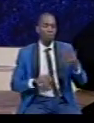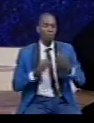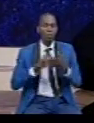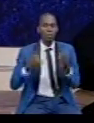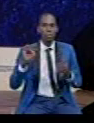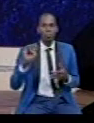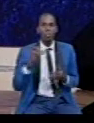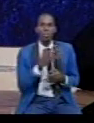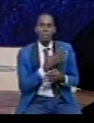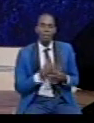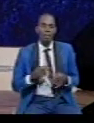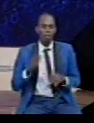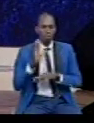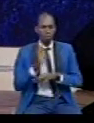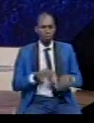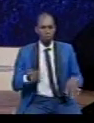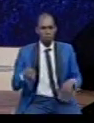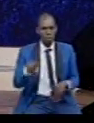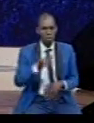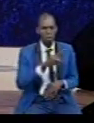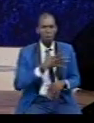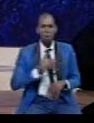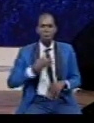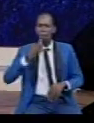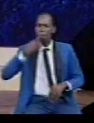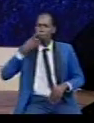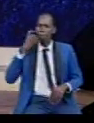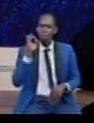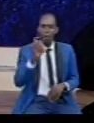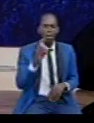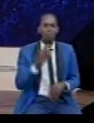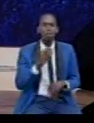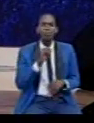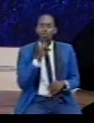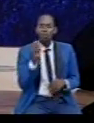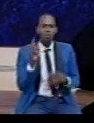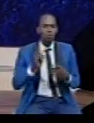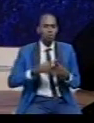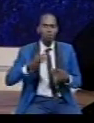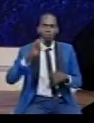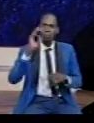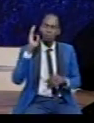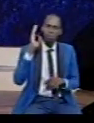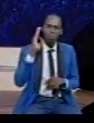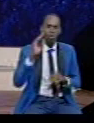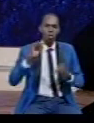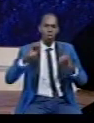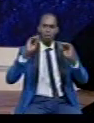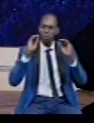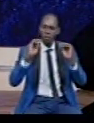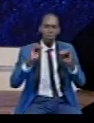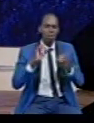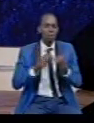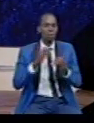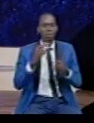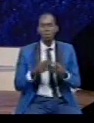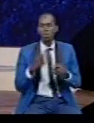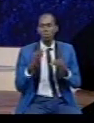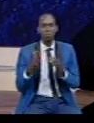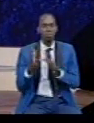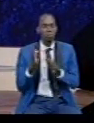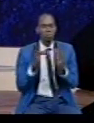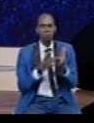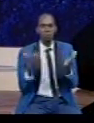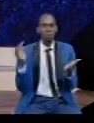and he commanded them not to speak at all, nor teach in the name of